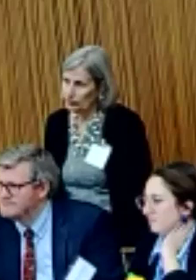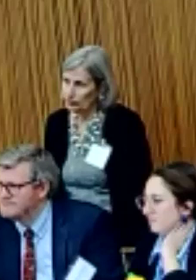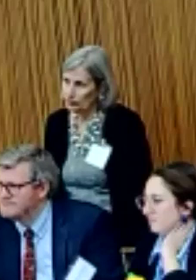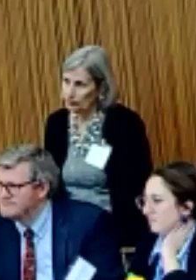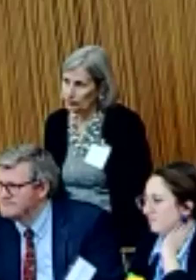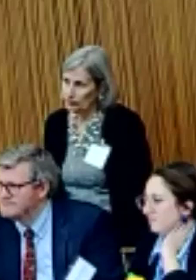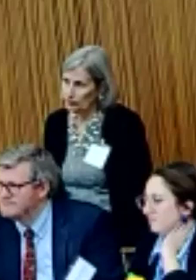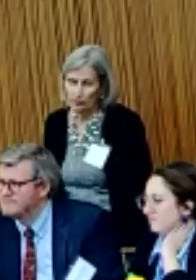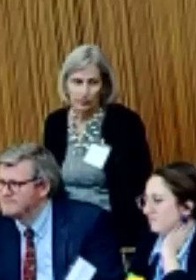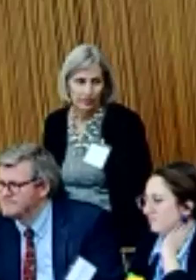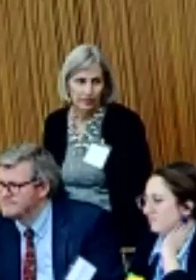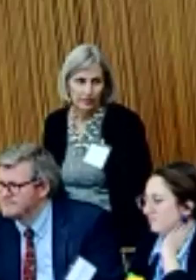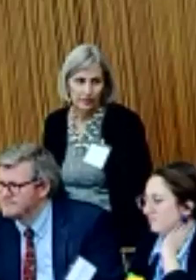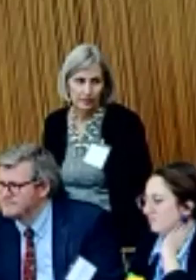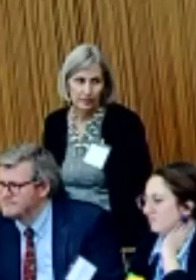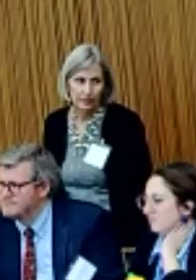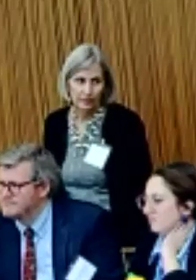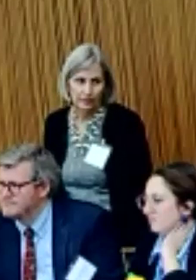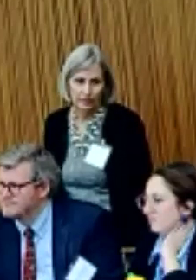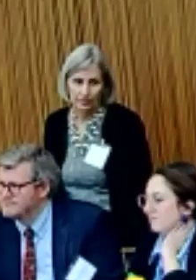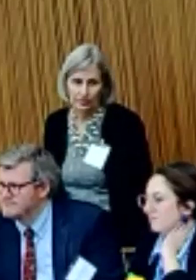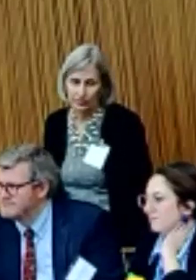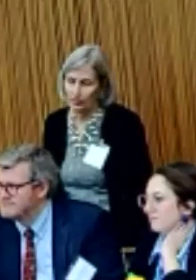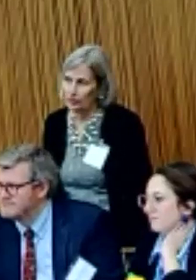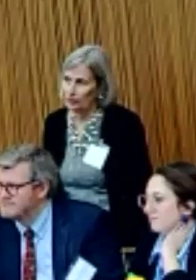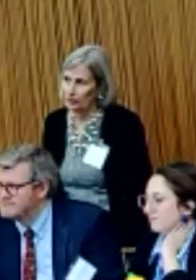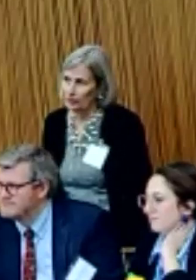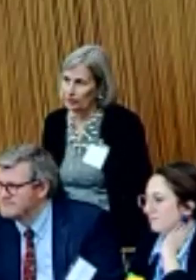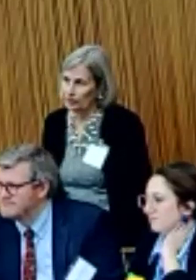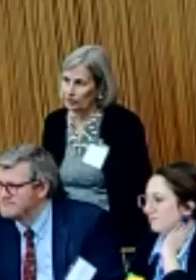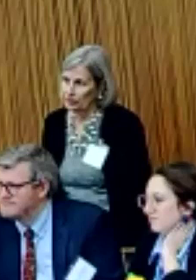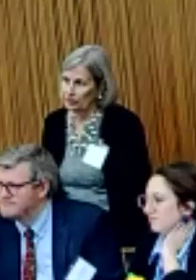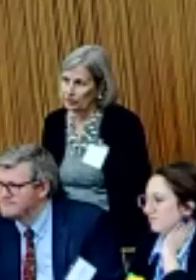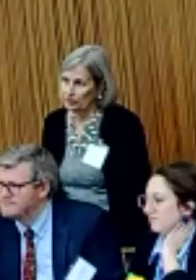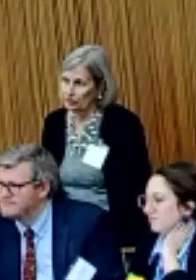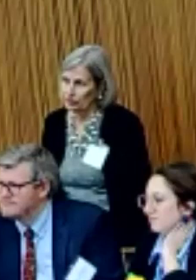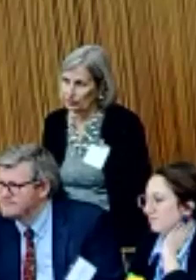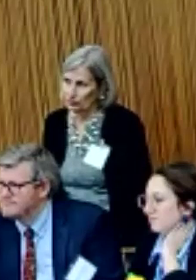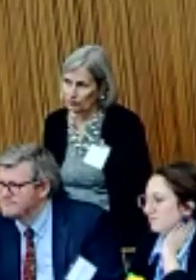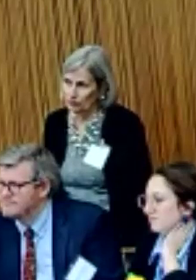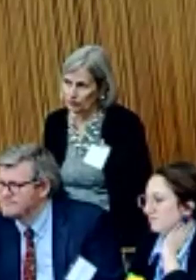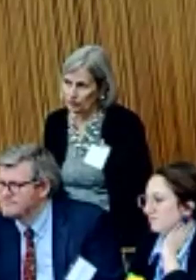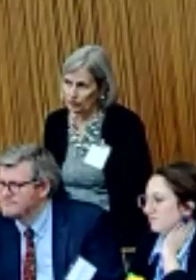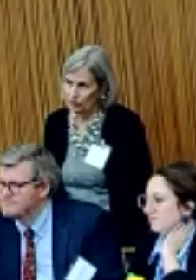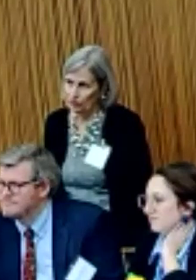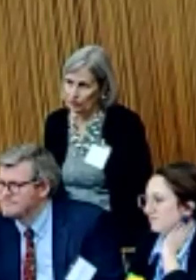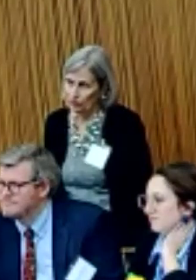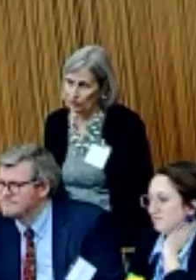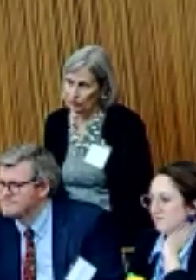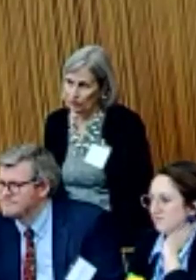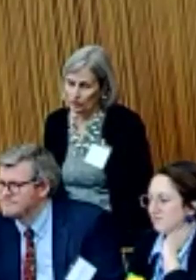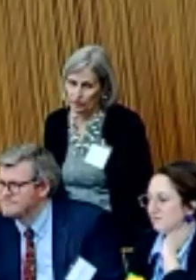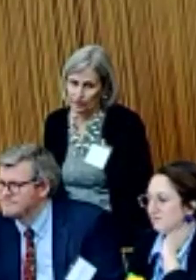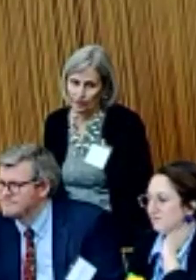contract and in the other hand you have a contingency contract it's like would you sell the house to somebody that pays you